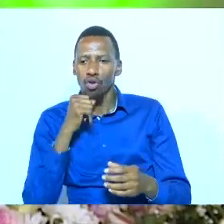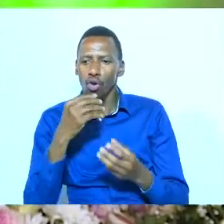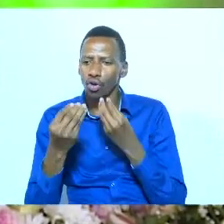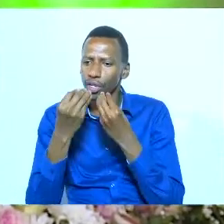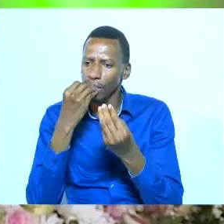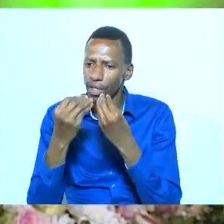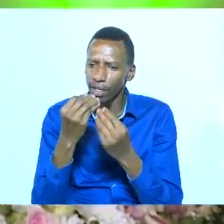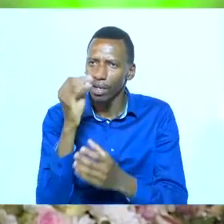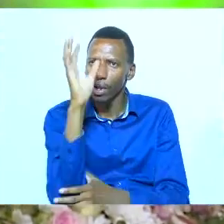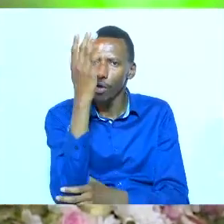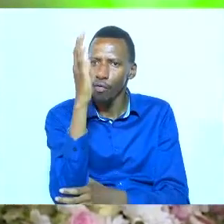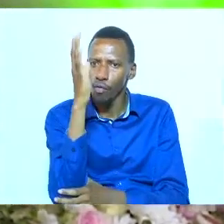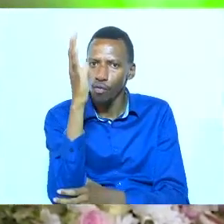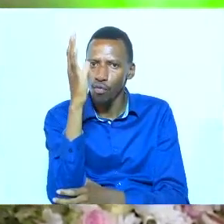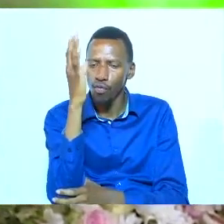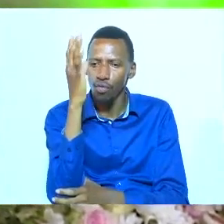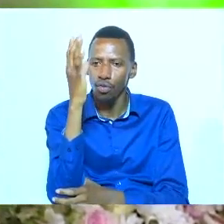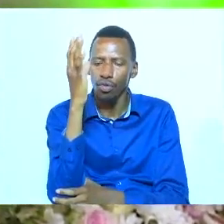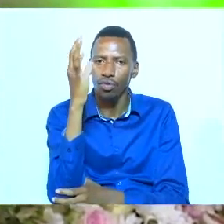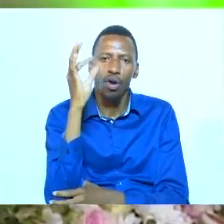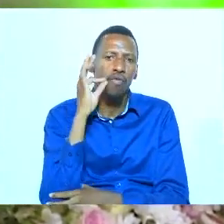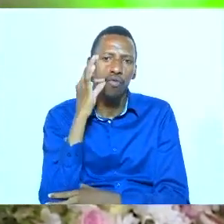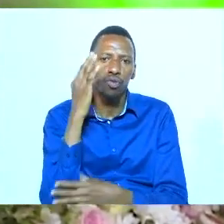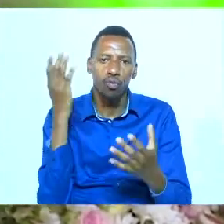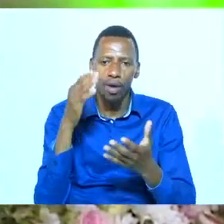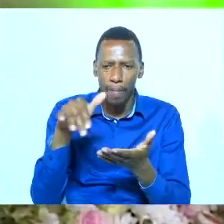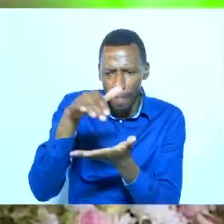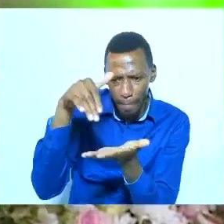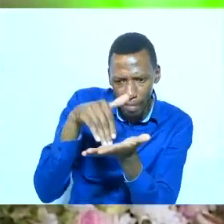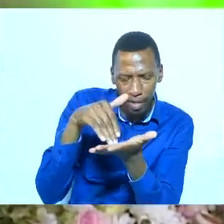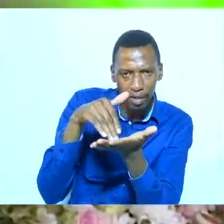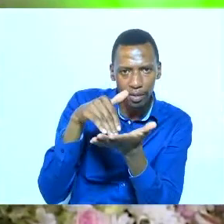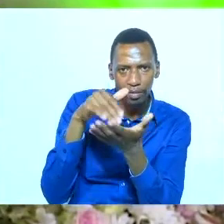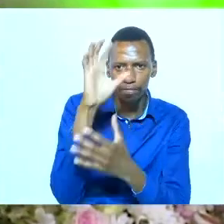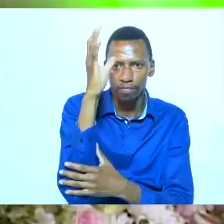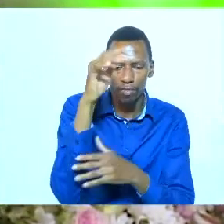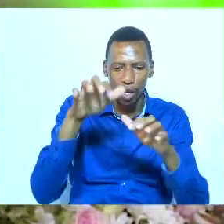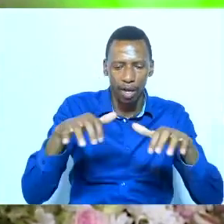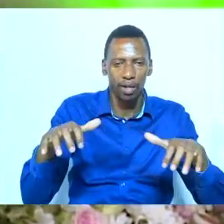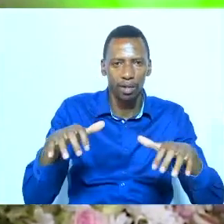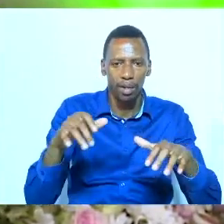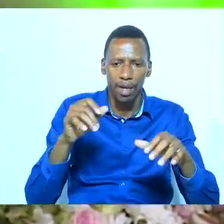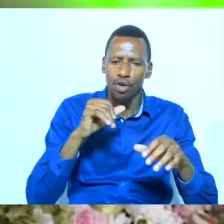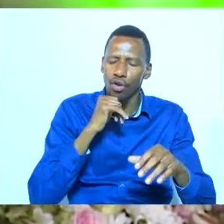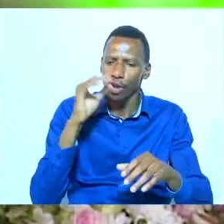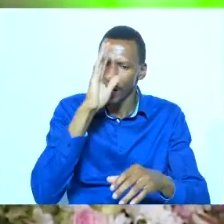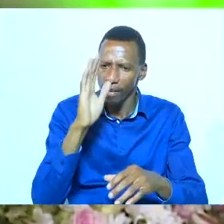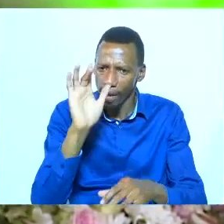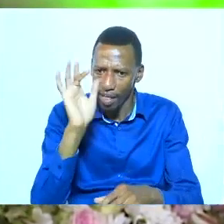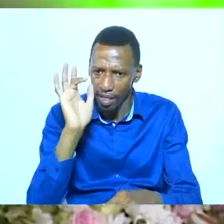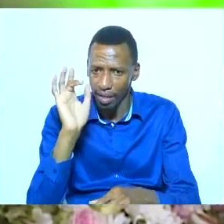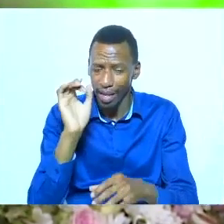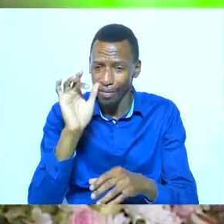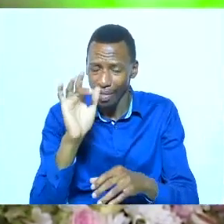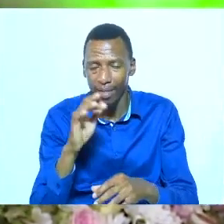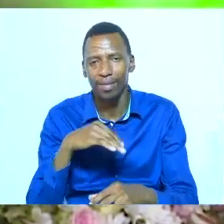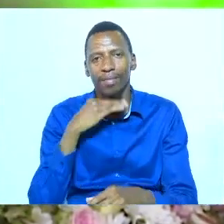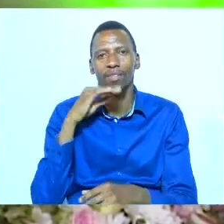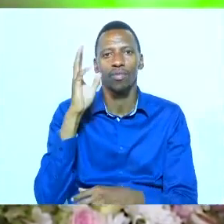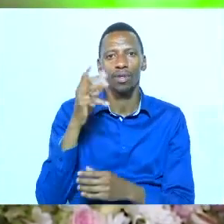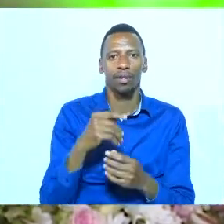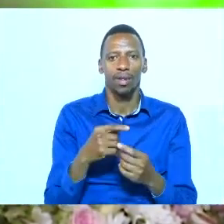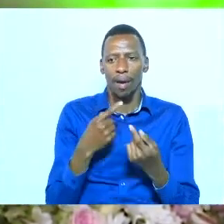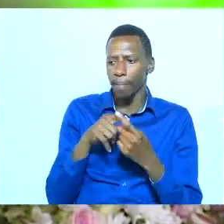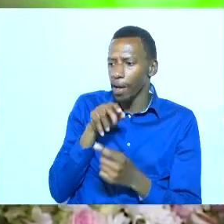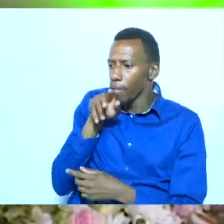tree that is in the midst of the garden, neither shall you touch it, lest you die. But the serpent said to the woman, you